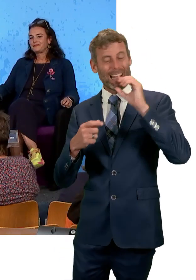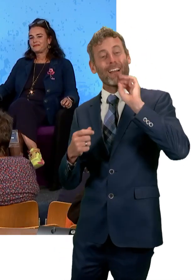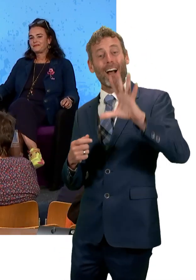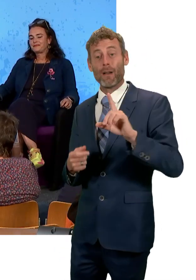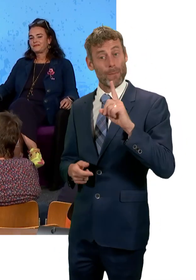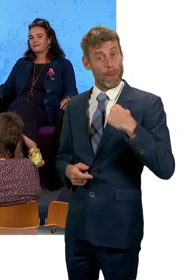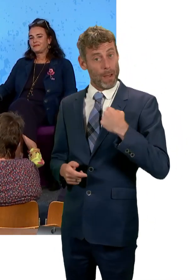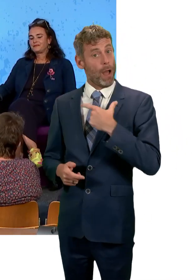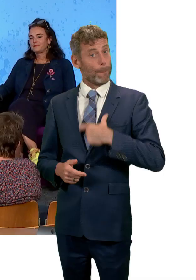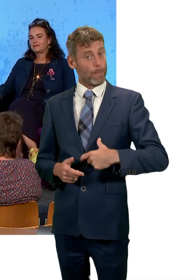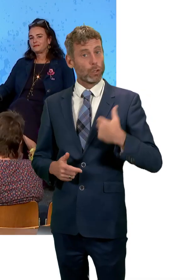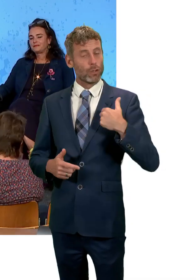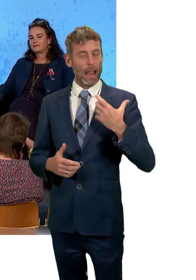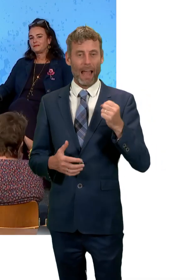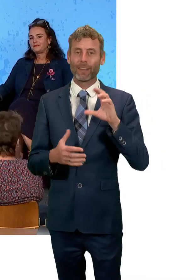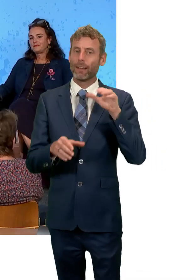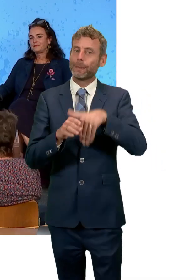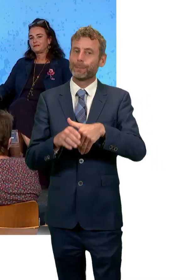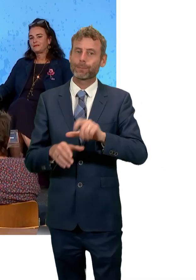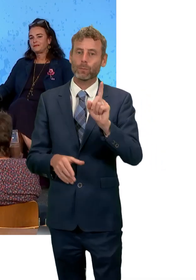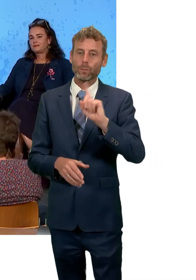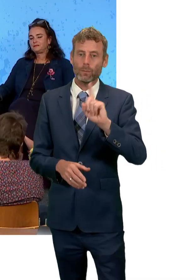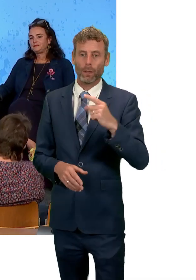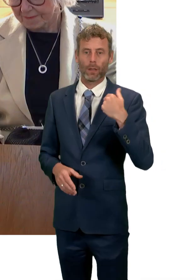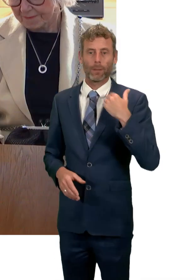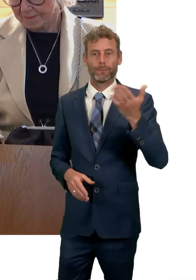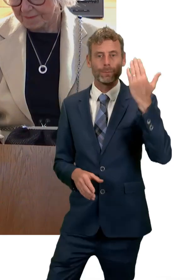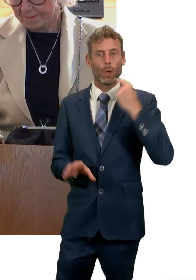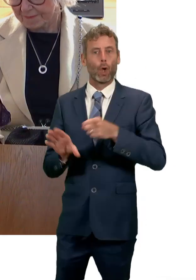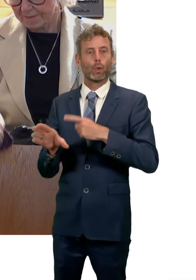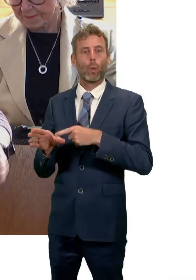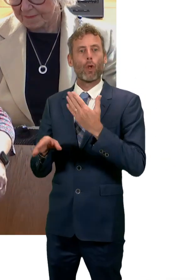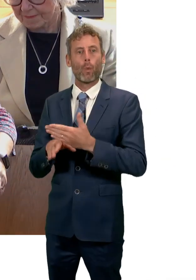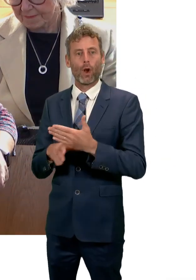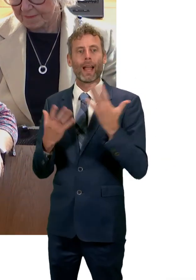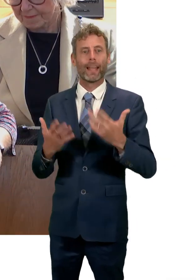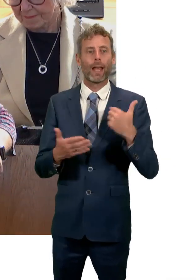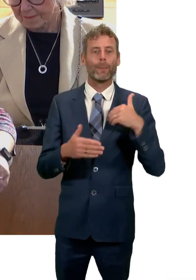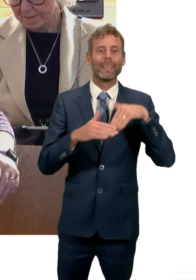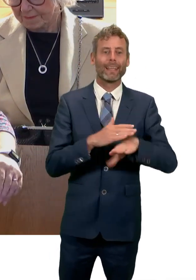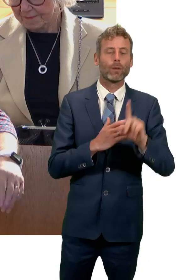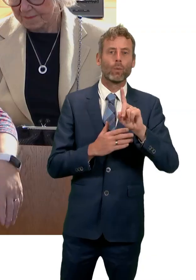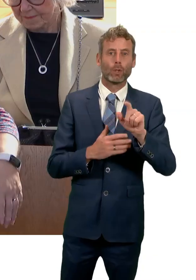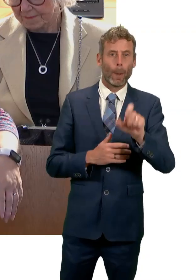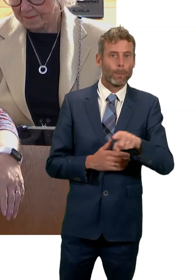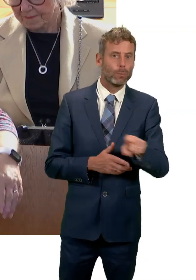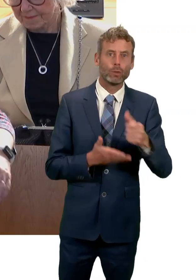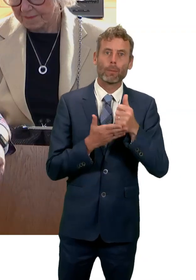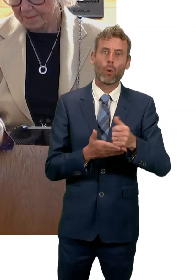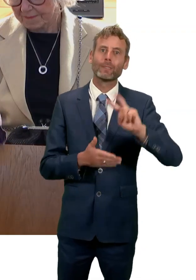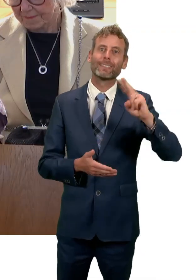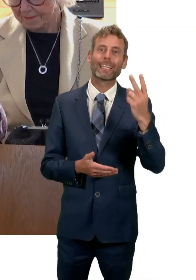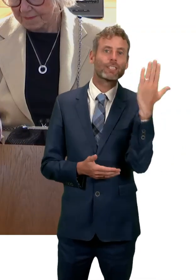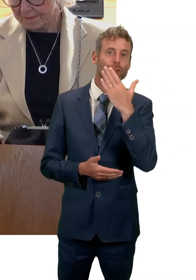personal interest and also as past full-time youth worker and now working in pupil support in a secondary school in support for learning.